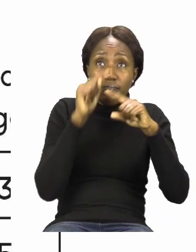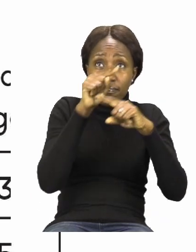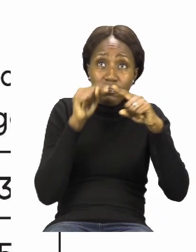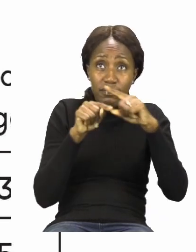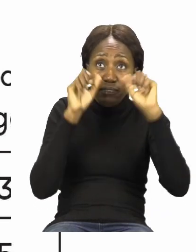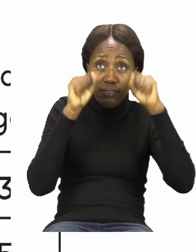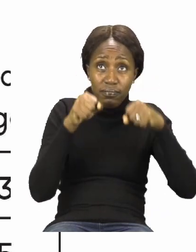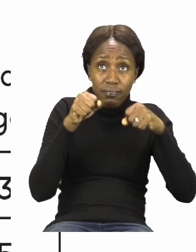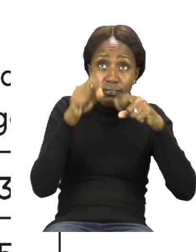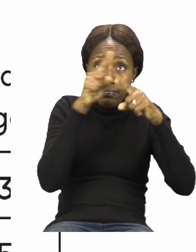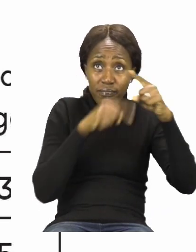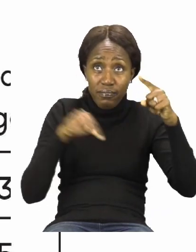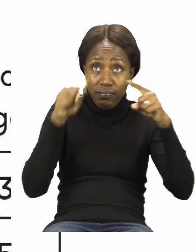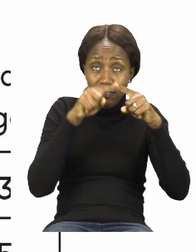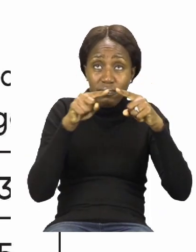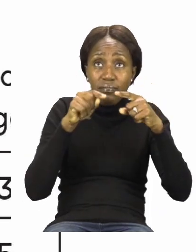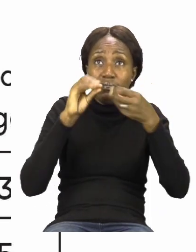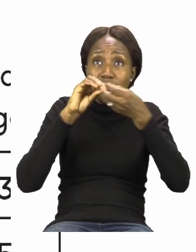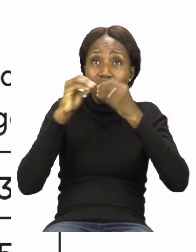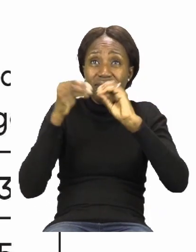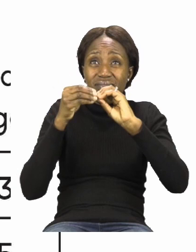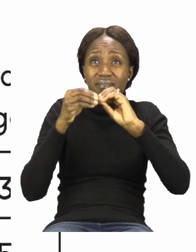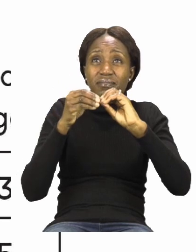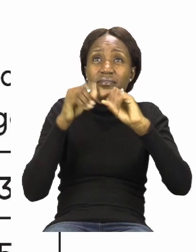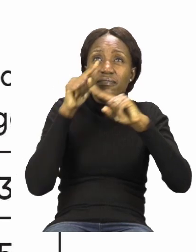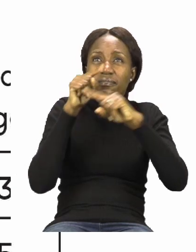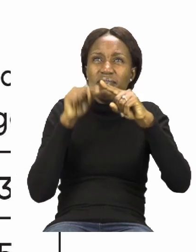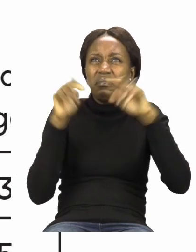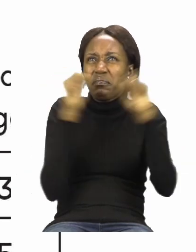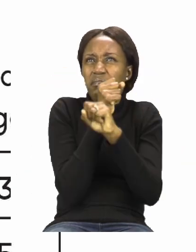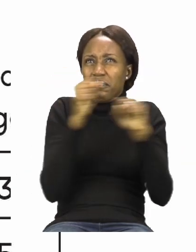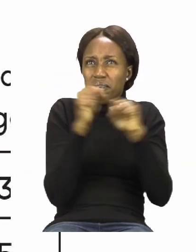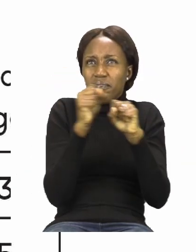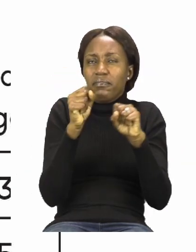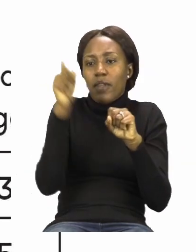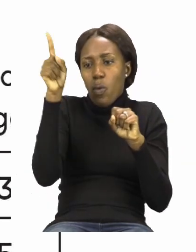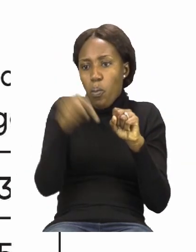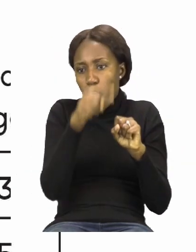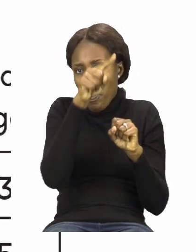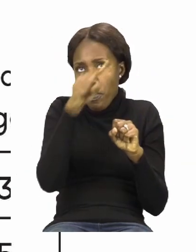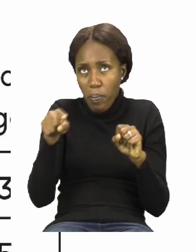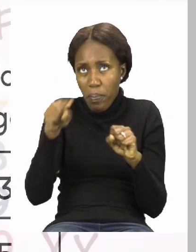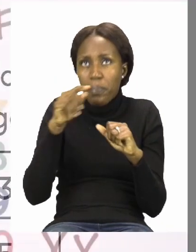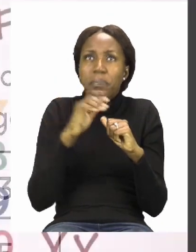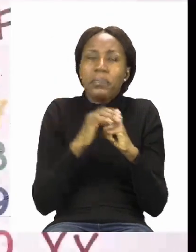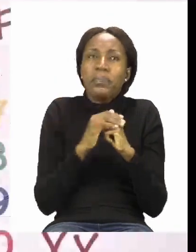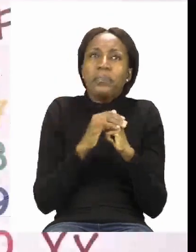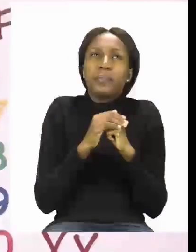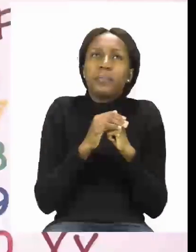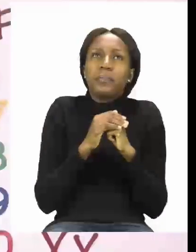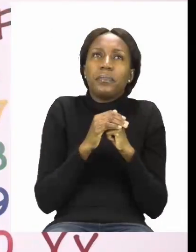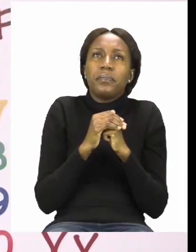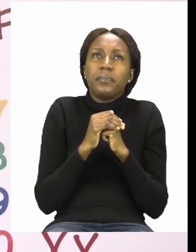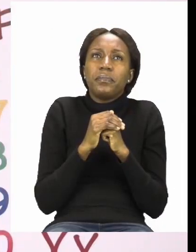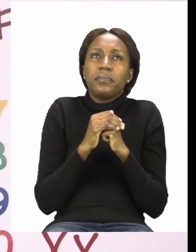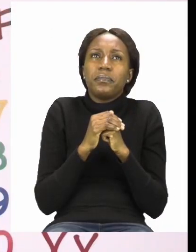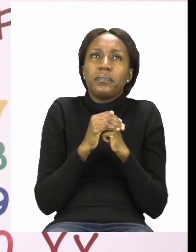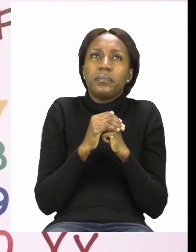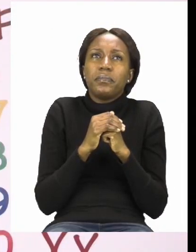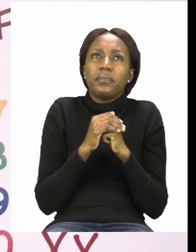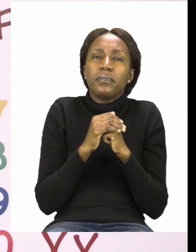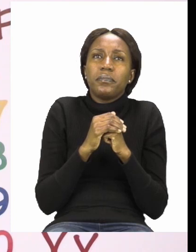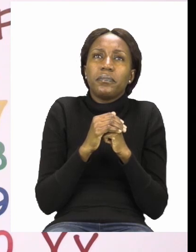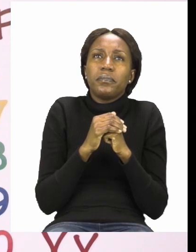and even numbers before, but we're going to remind you. So let's take a look at the board. On the